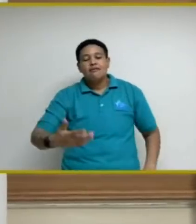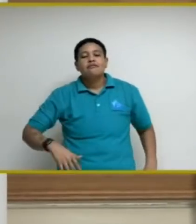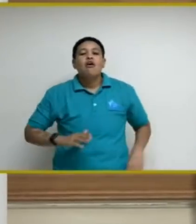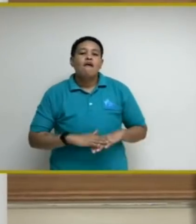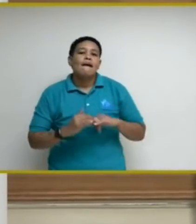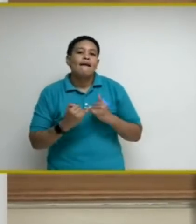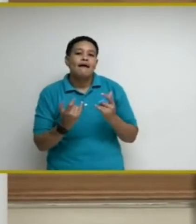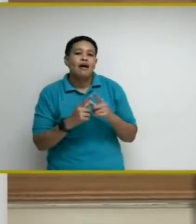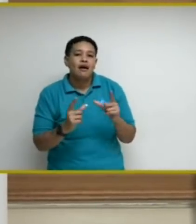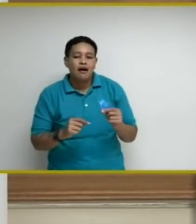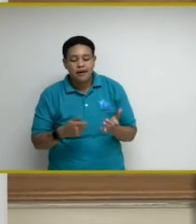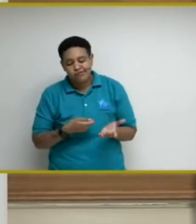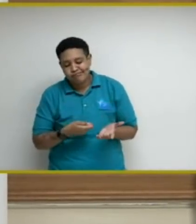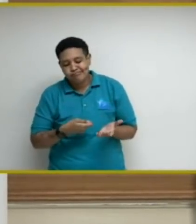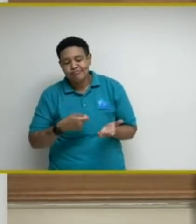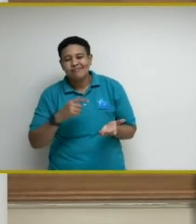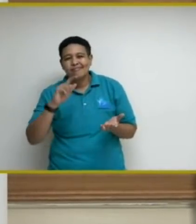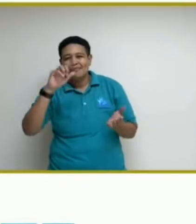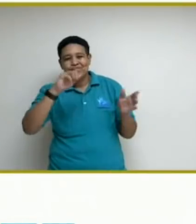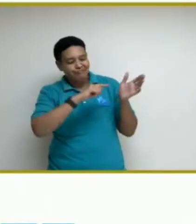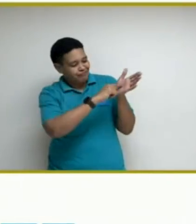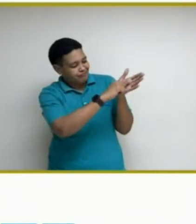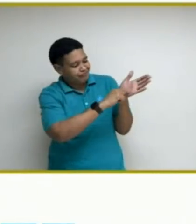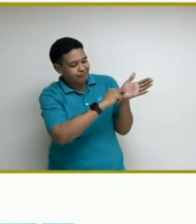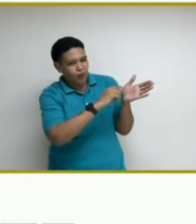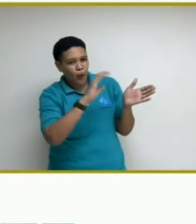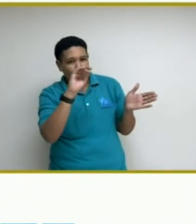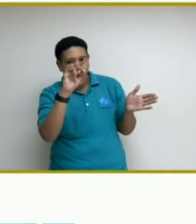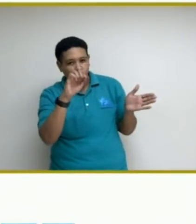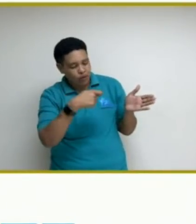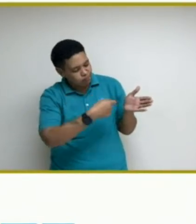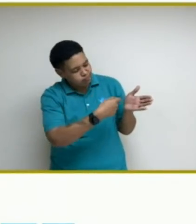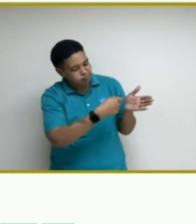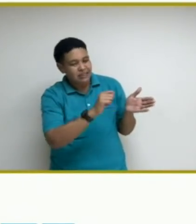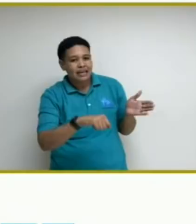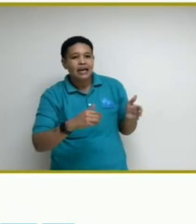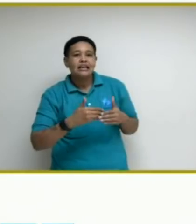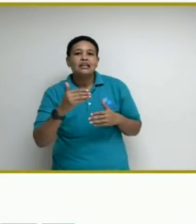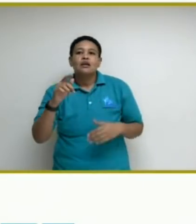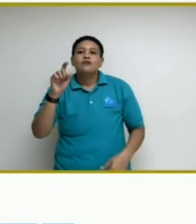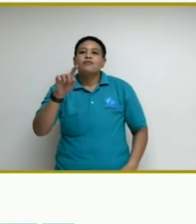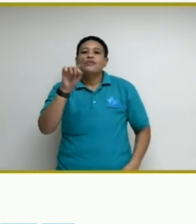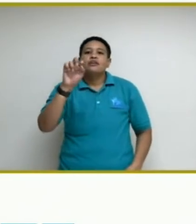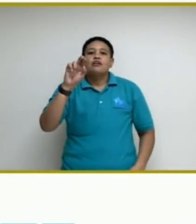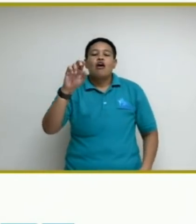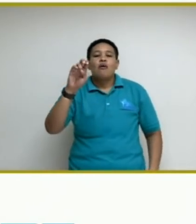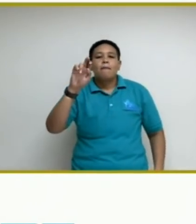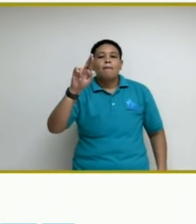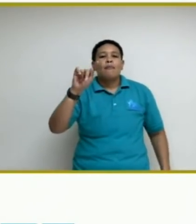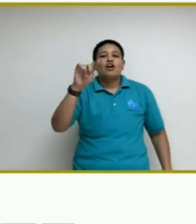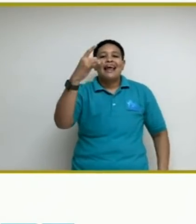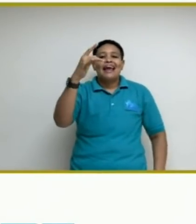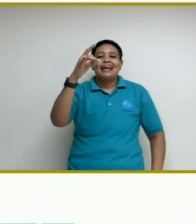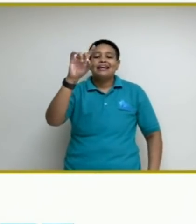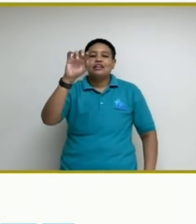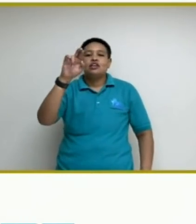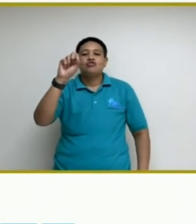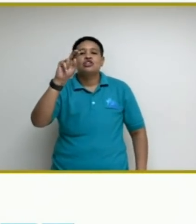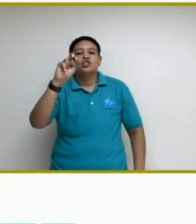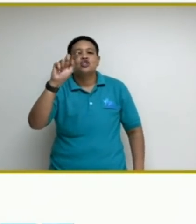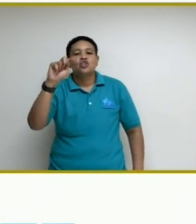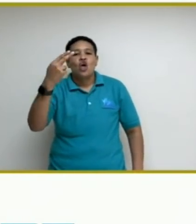Thank you, PS. Thank you, Minister. The next question goes to Zara Burton, 18 Degrees North.